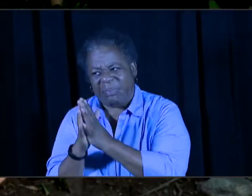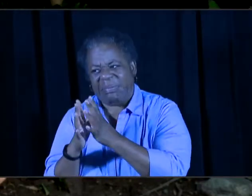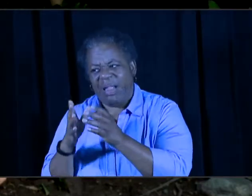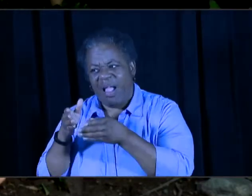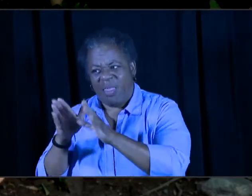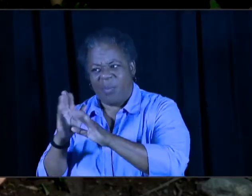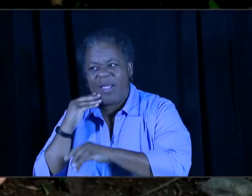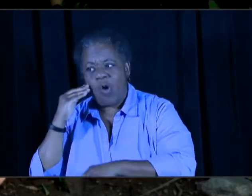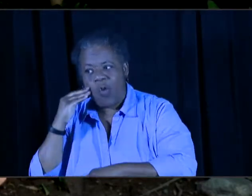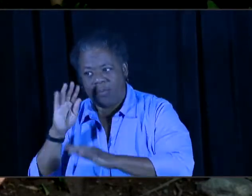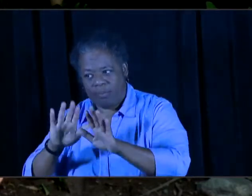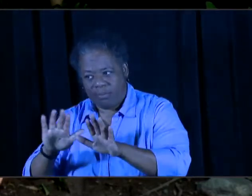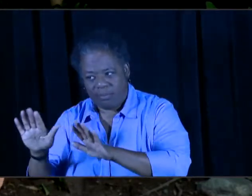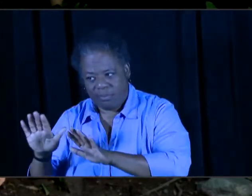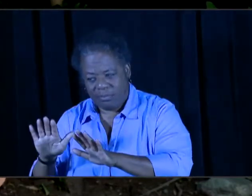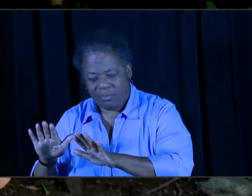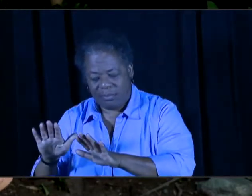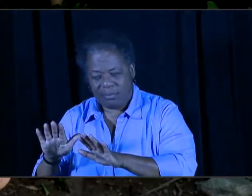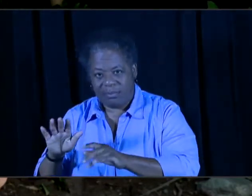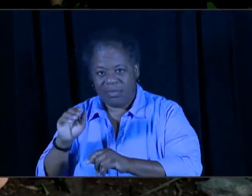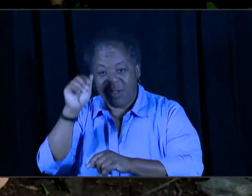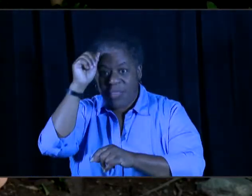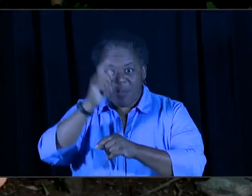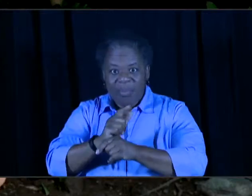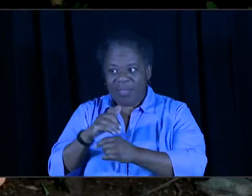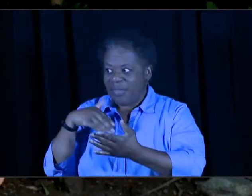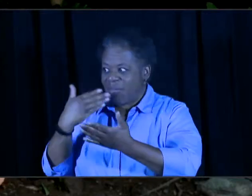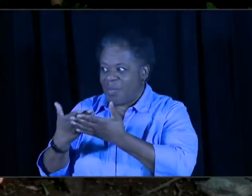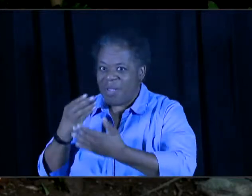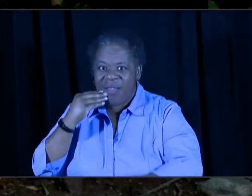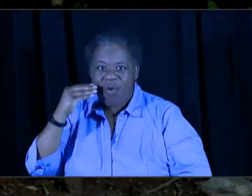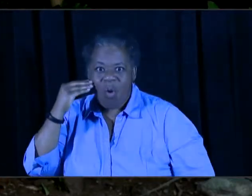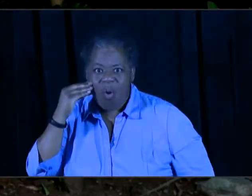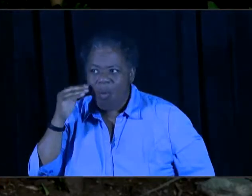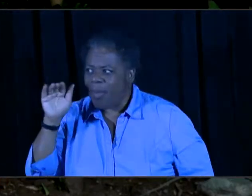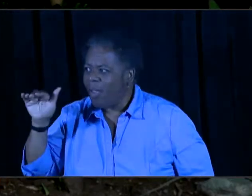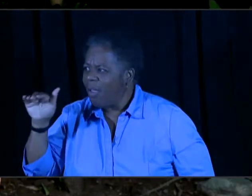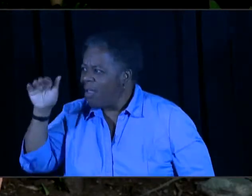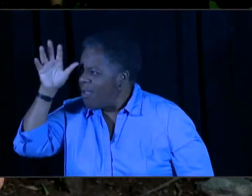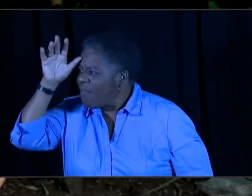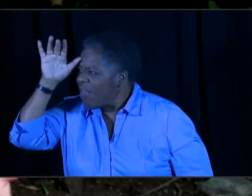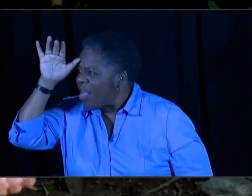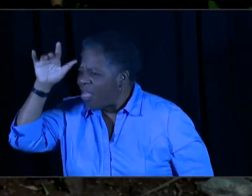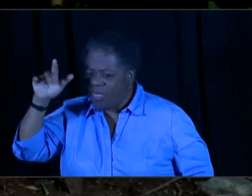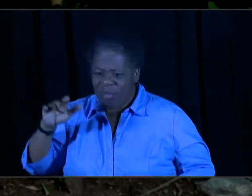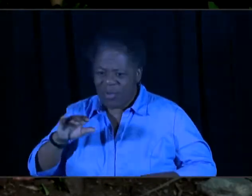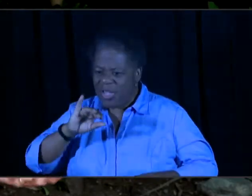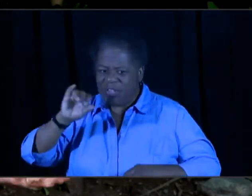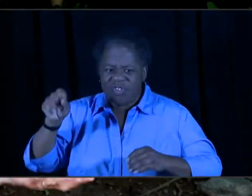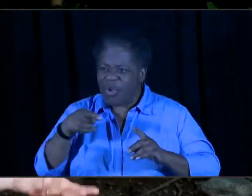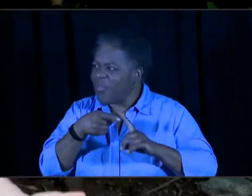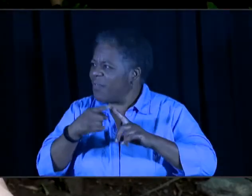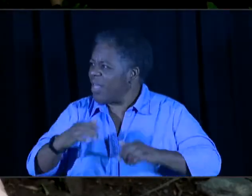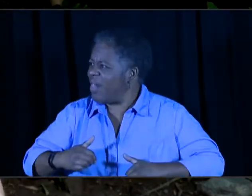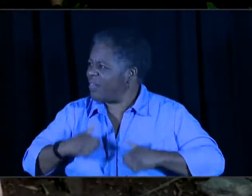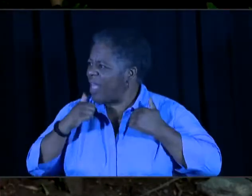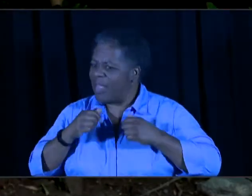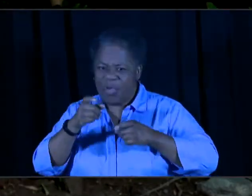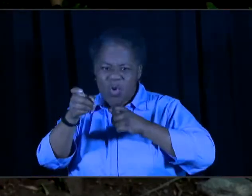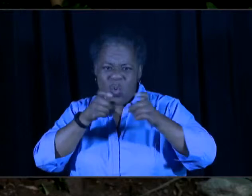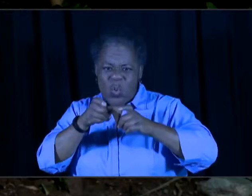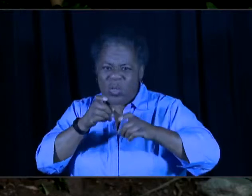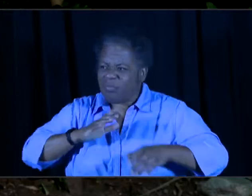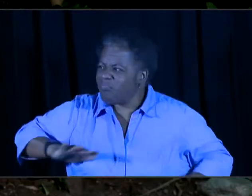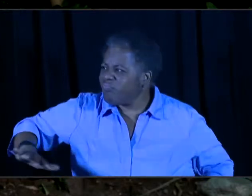When they arrived home, the brothers told Jacob, "Joseph is alive and is ruler over all